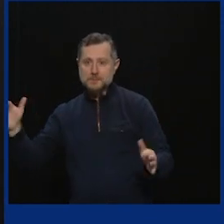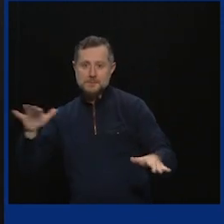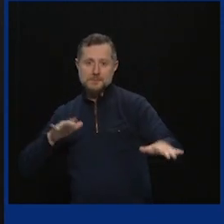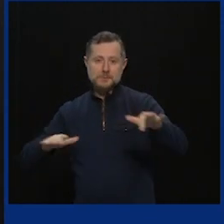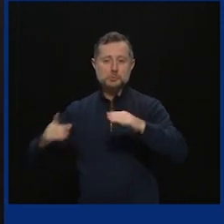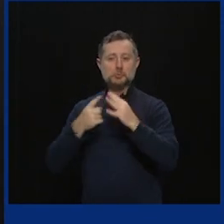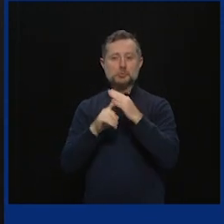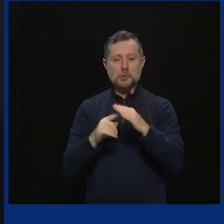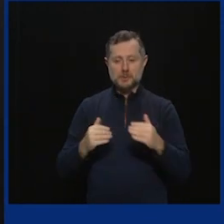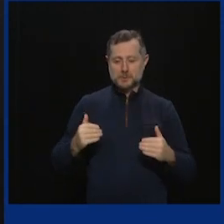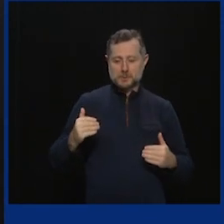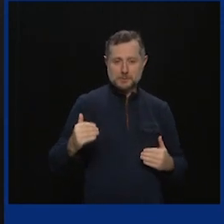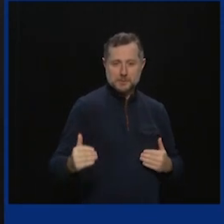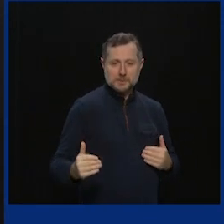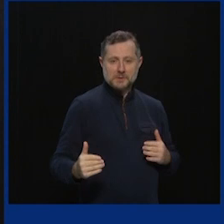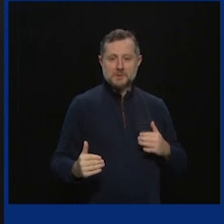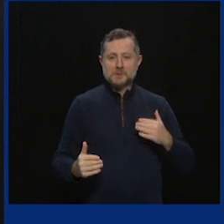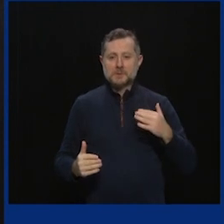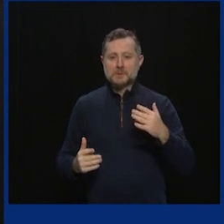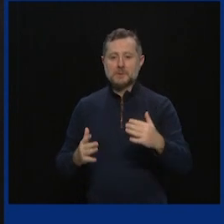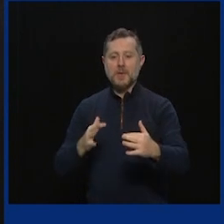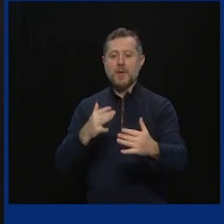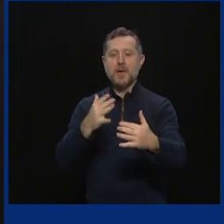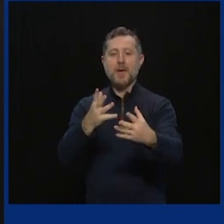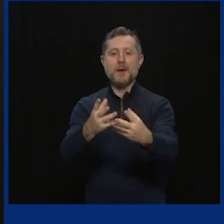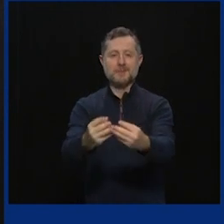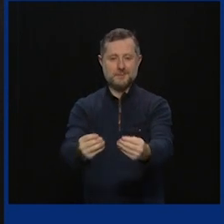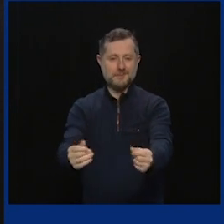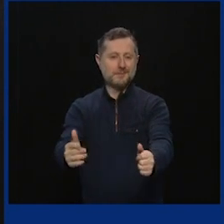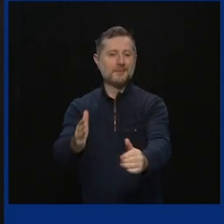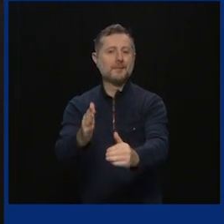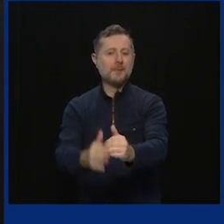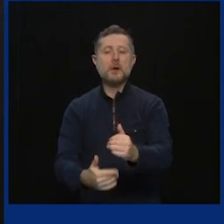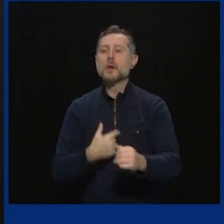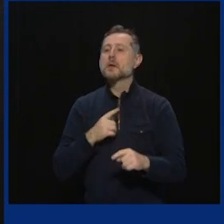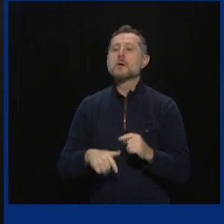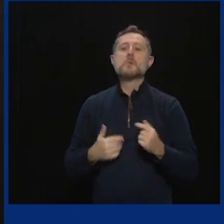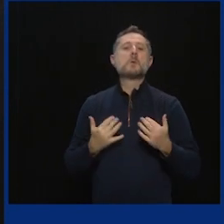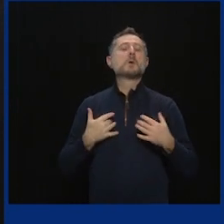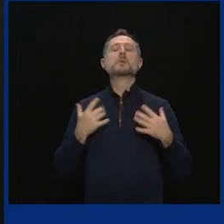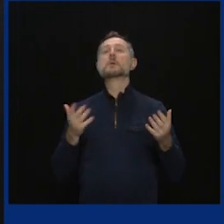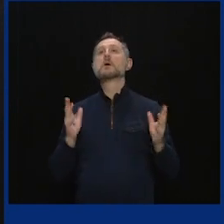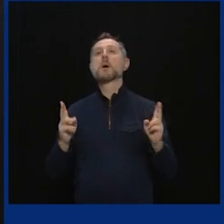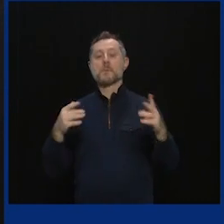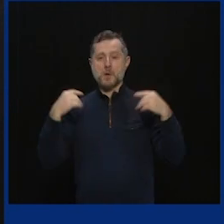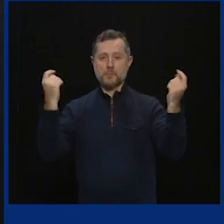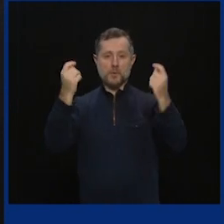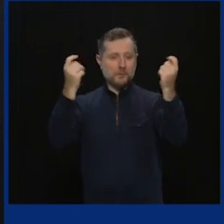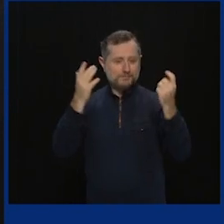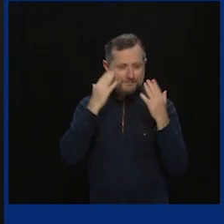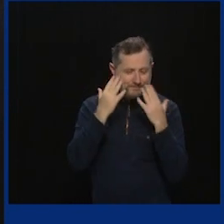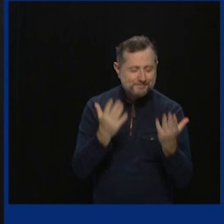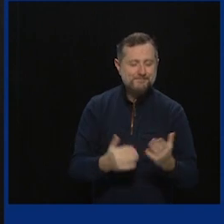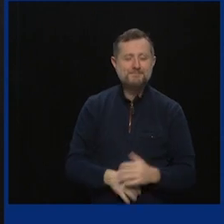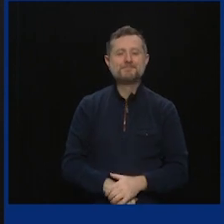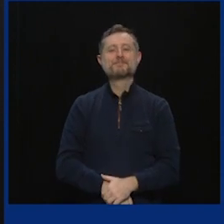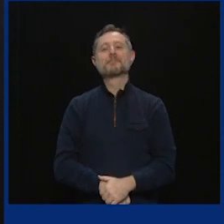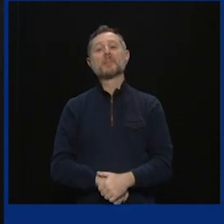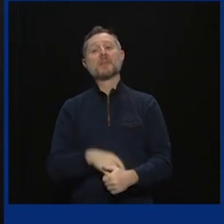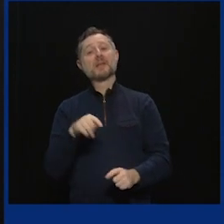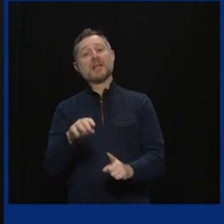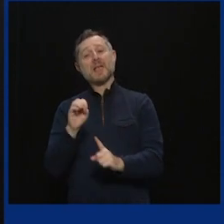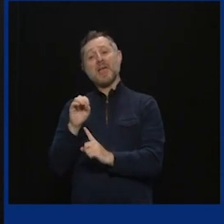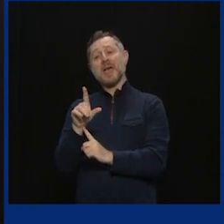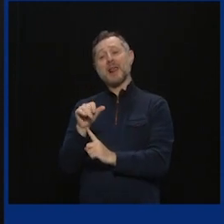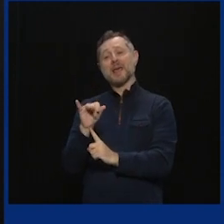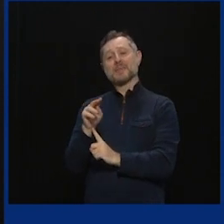I cannot wait to celebrate this as well. I'm sorry, I forgot to mention, Elaine Fan is now my Director of Asian Affairs. Elaine,